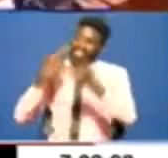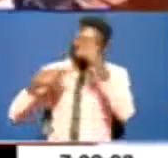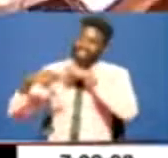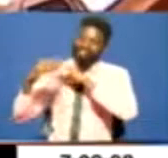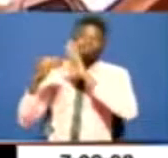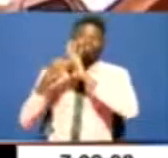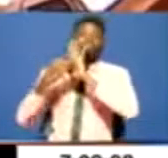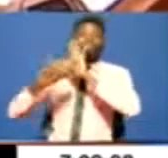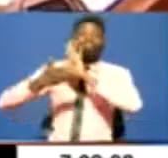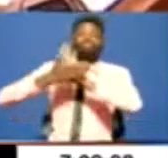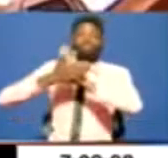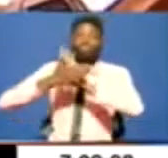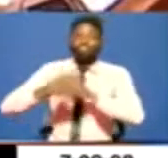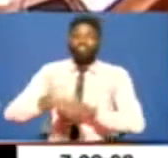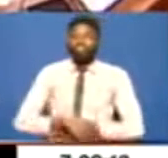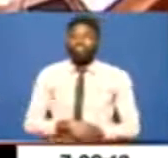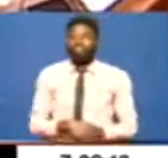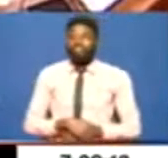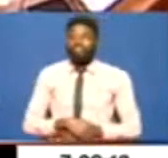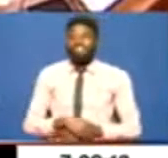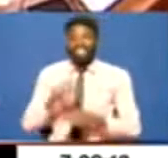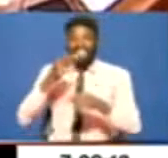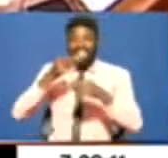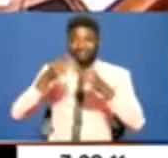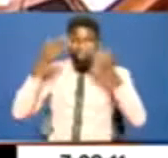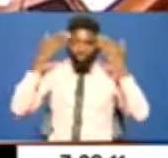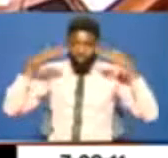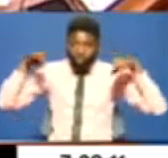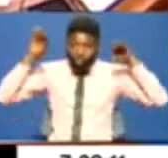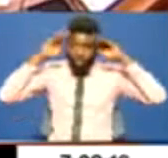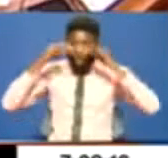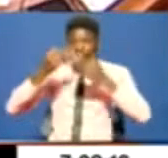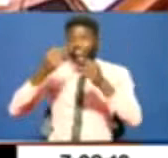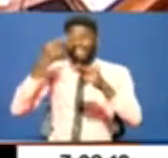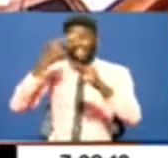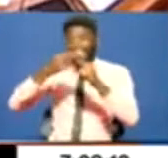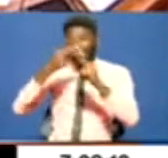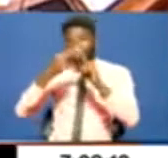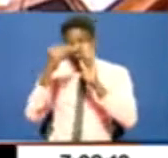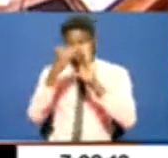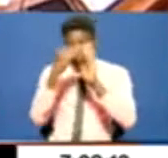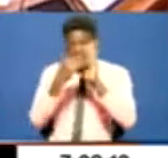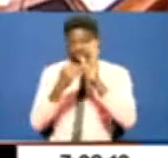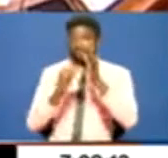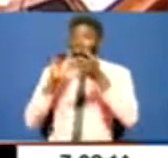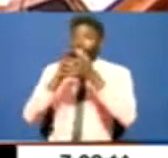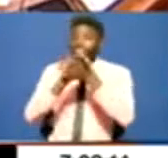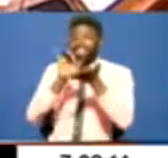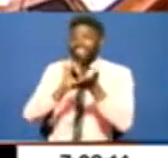precedence. Jina la Mwaura lilikuwa limeondolewa kwenye orodha ya wafuasi wa Jubilee na hivyo